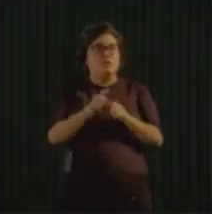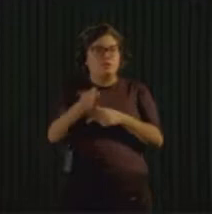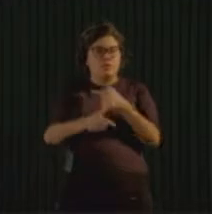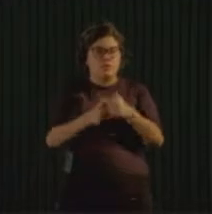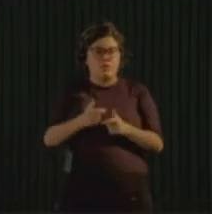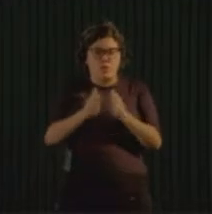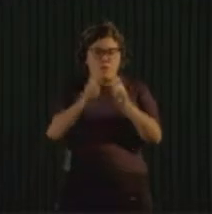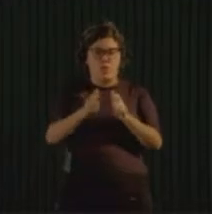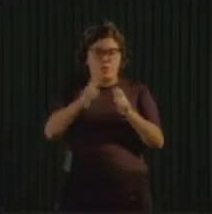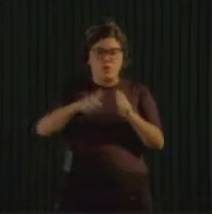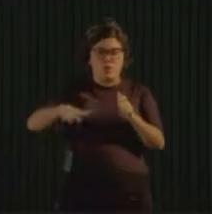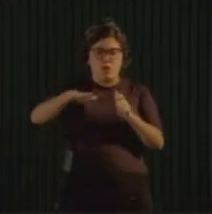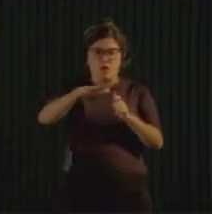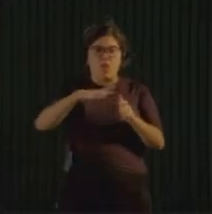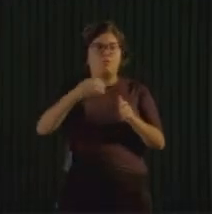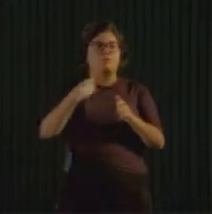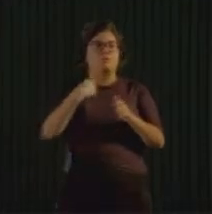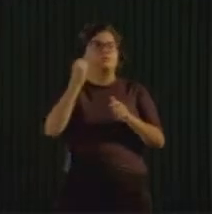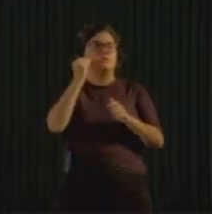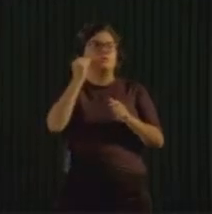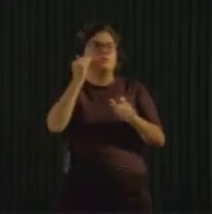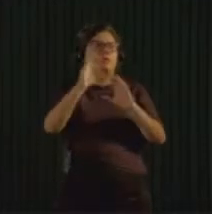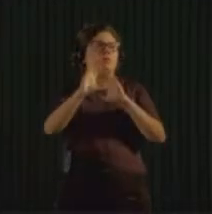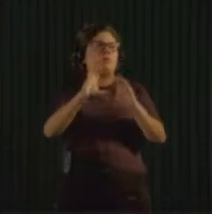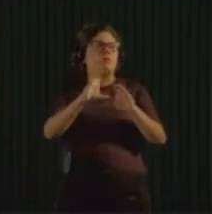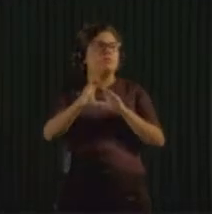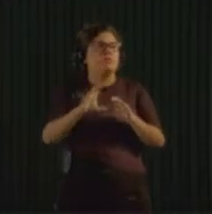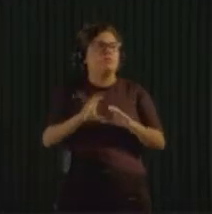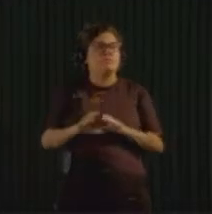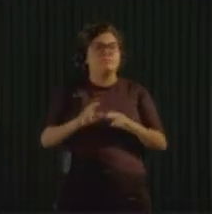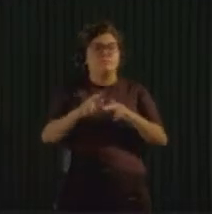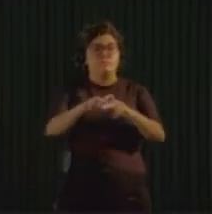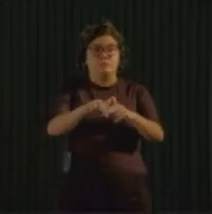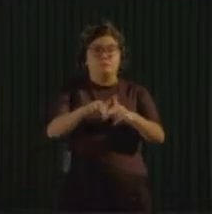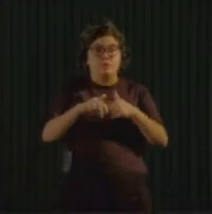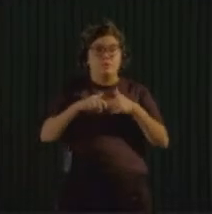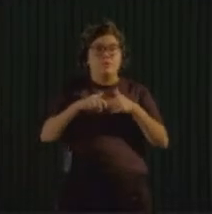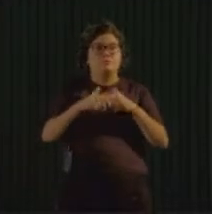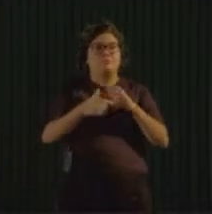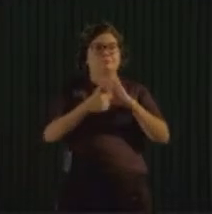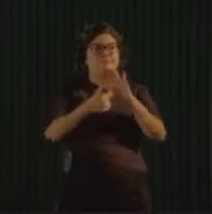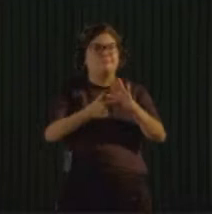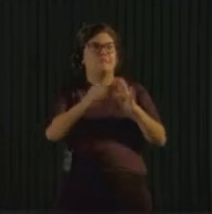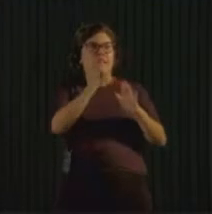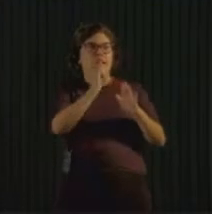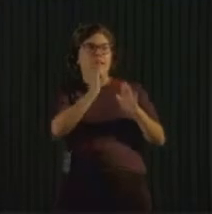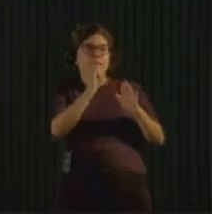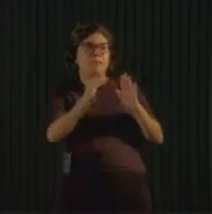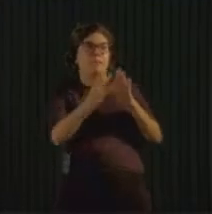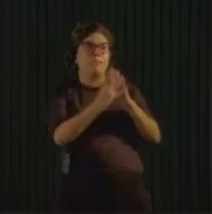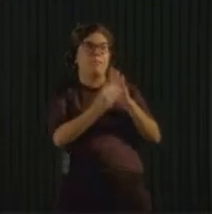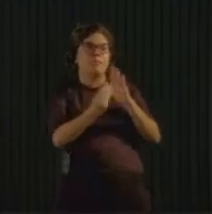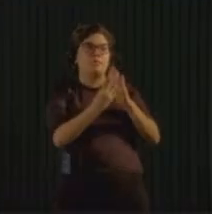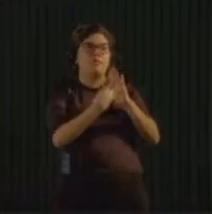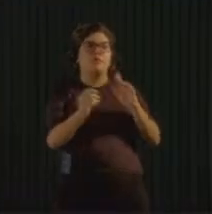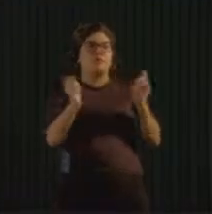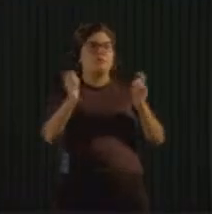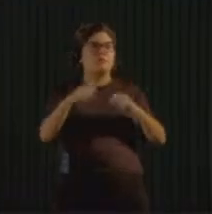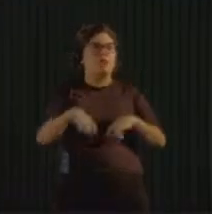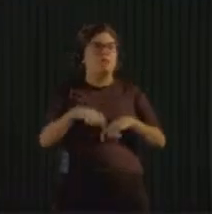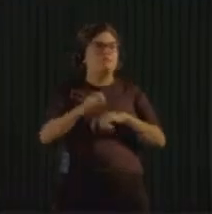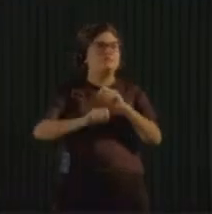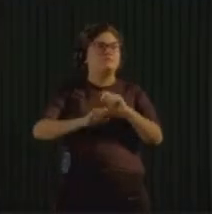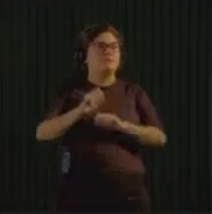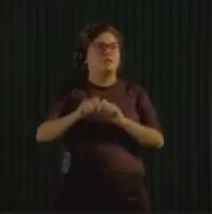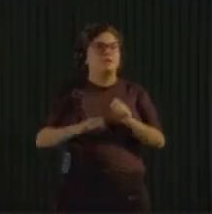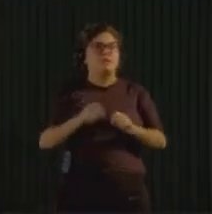to communicate that as examples or a model, which can be also interpreted or like to